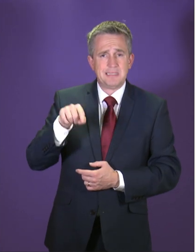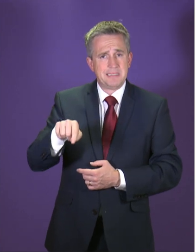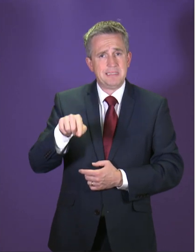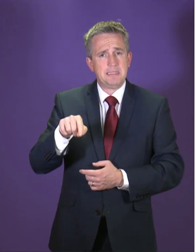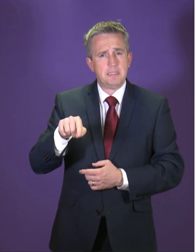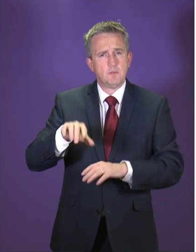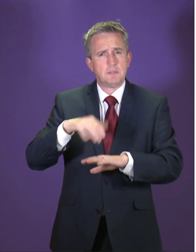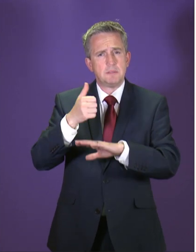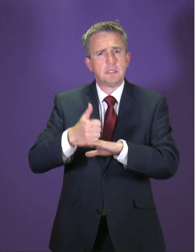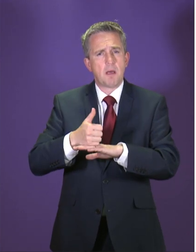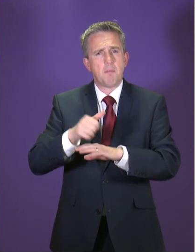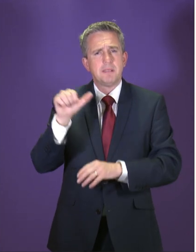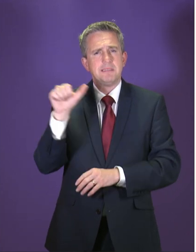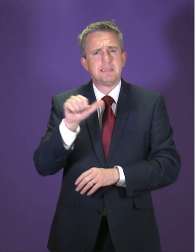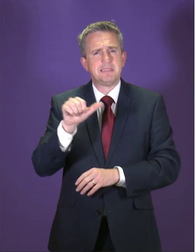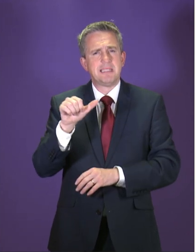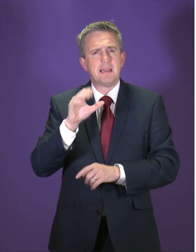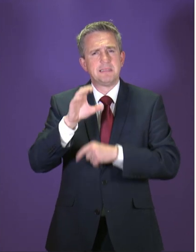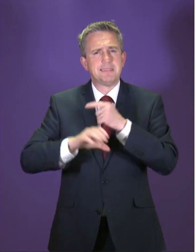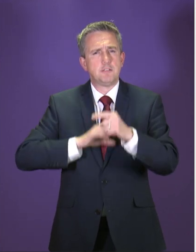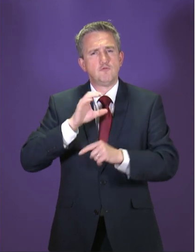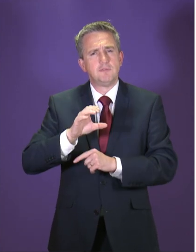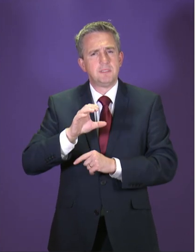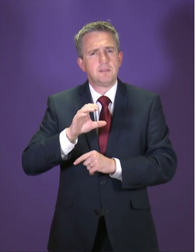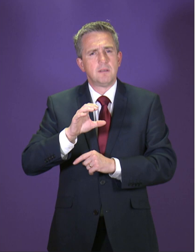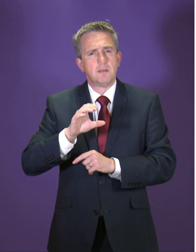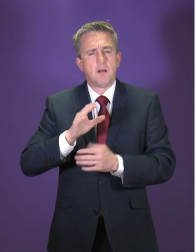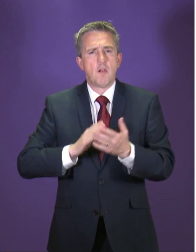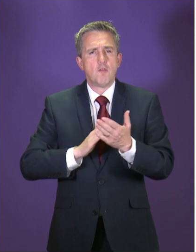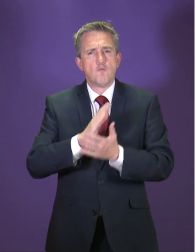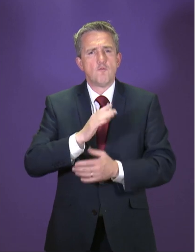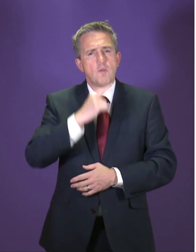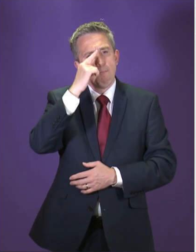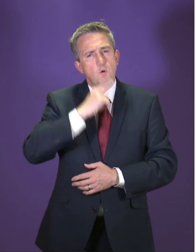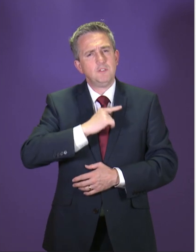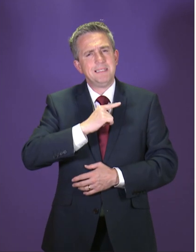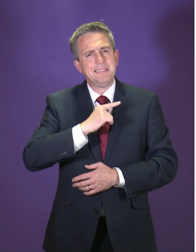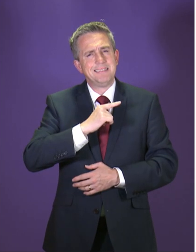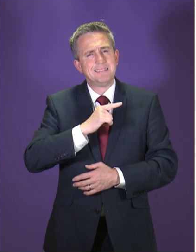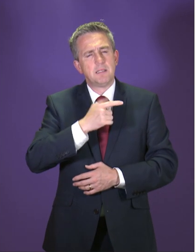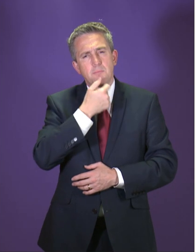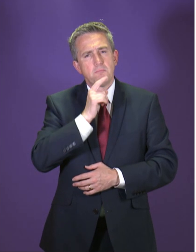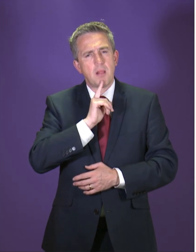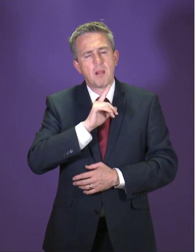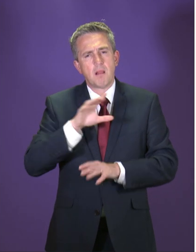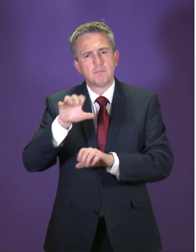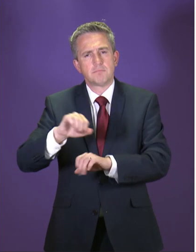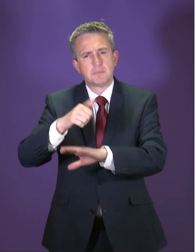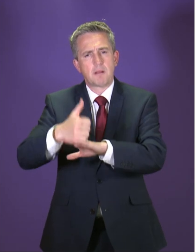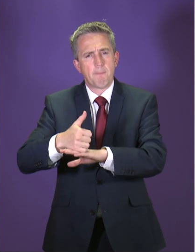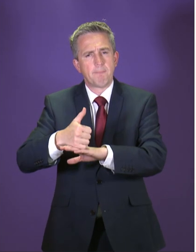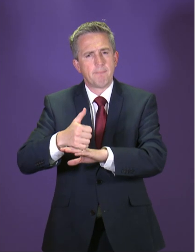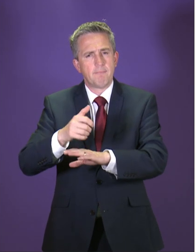founded in the 16th century by the Portuguese. and it's a